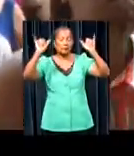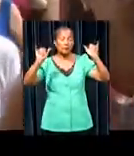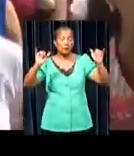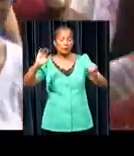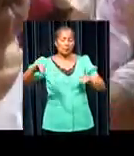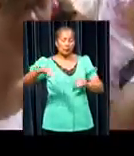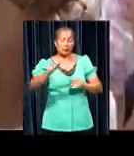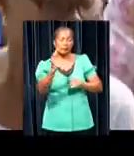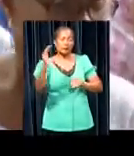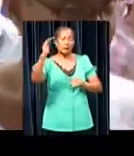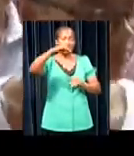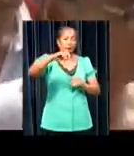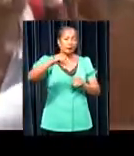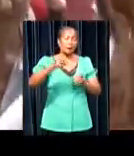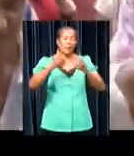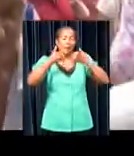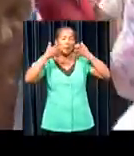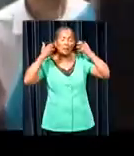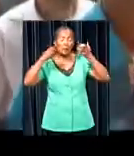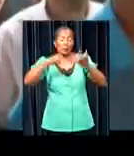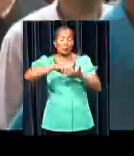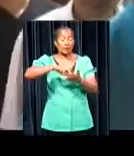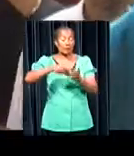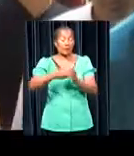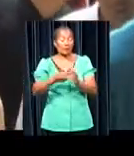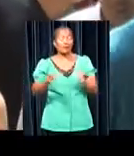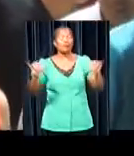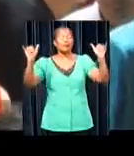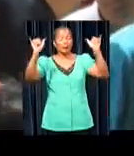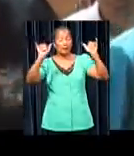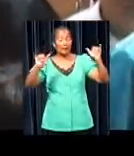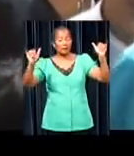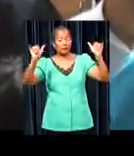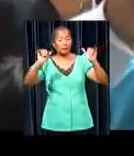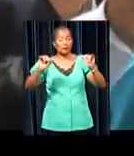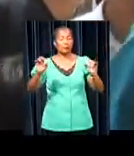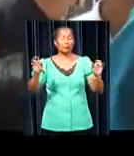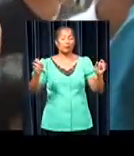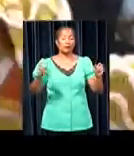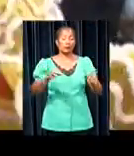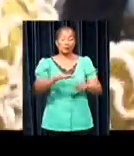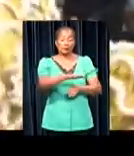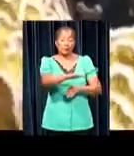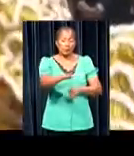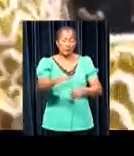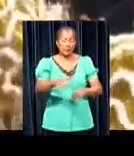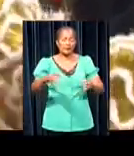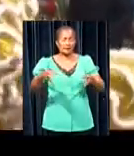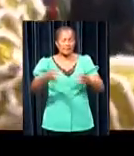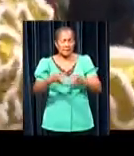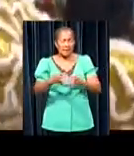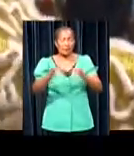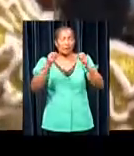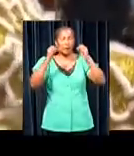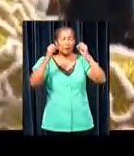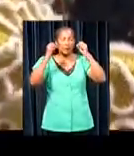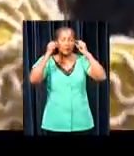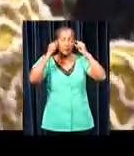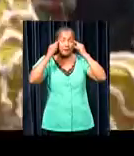celebrated with the dragon and the lion dance. The festival is celebrated mainly in areas with